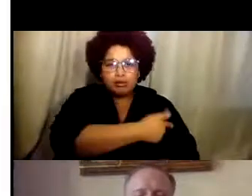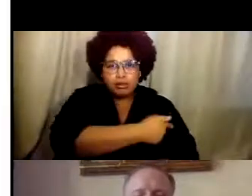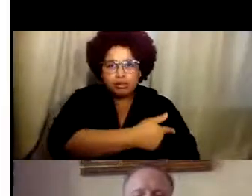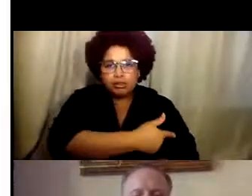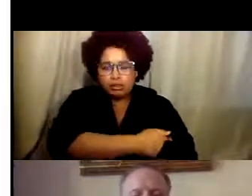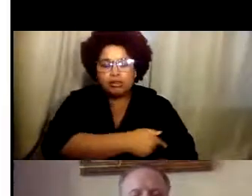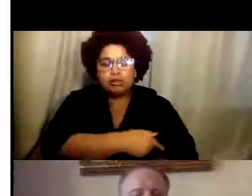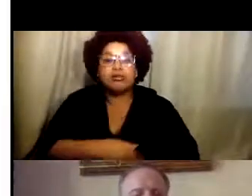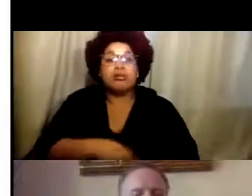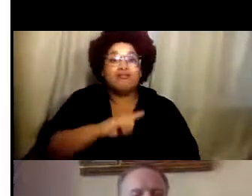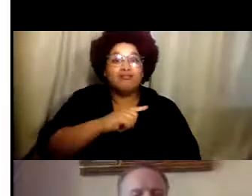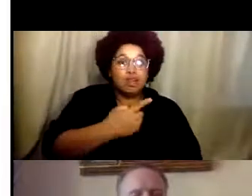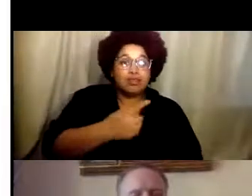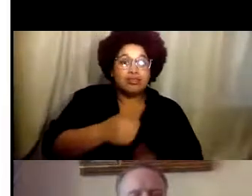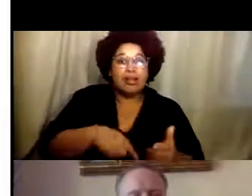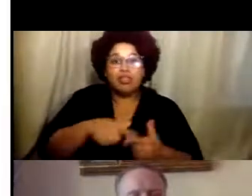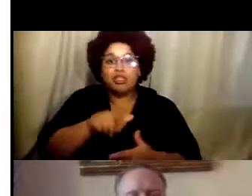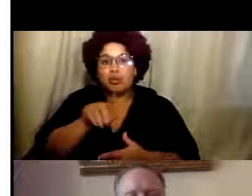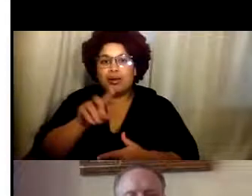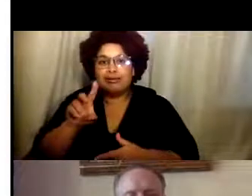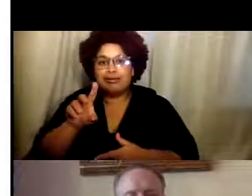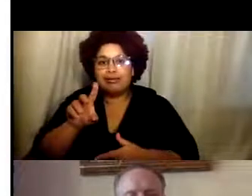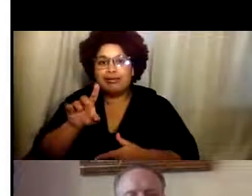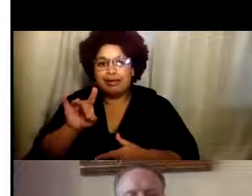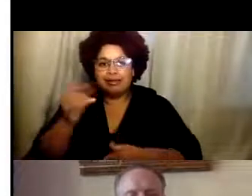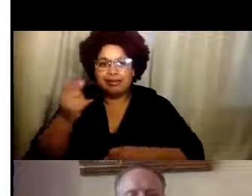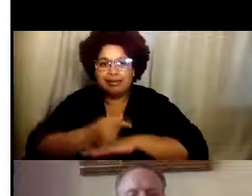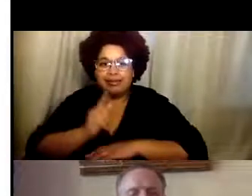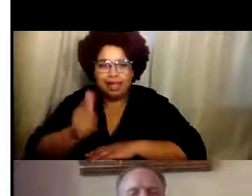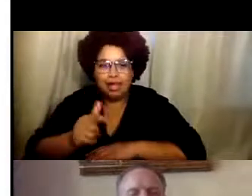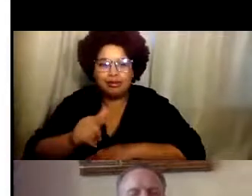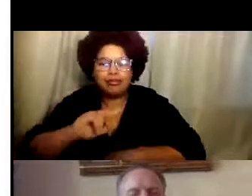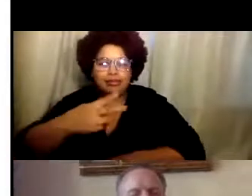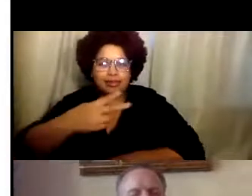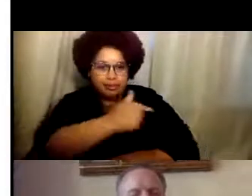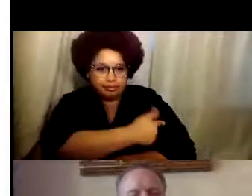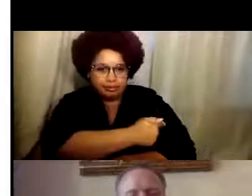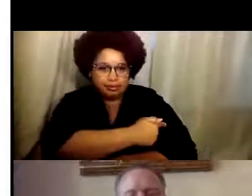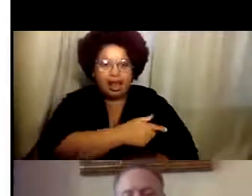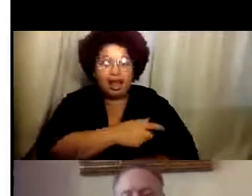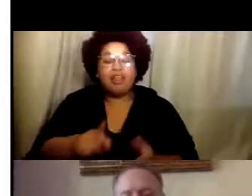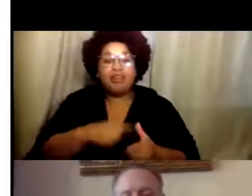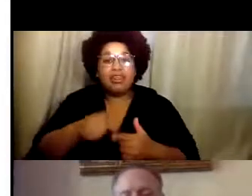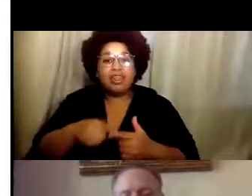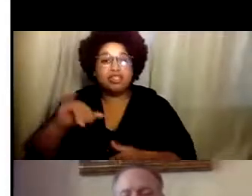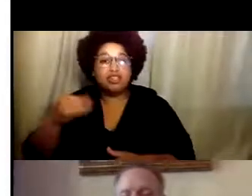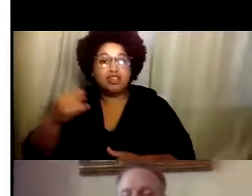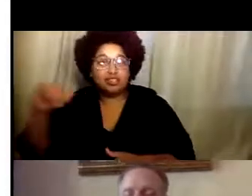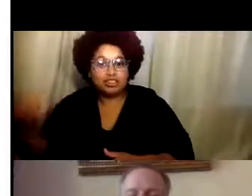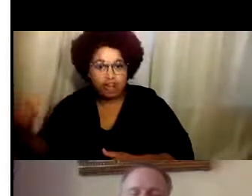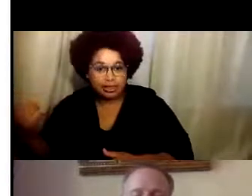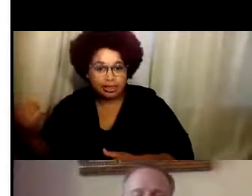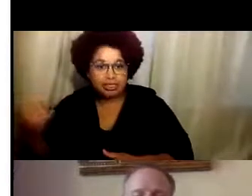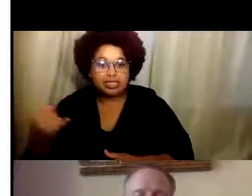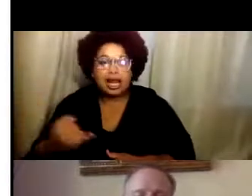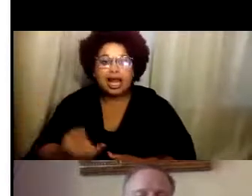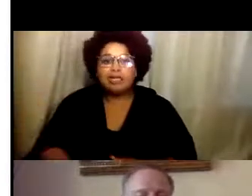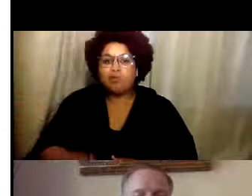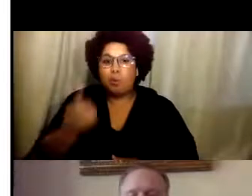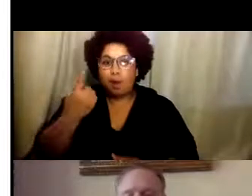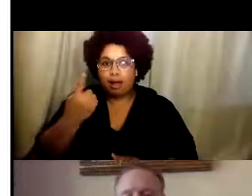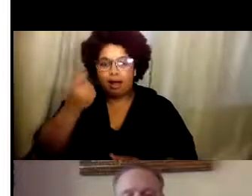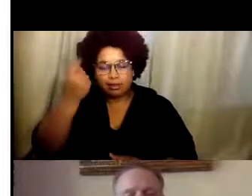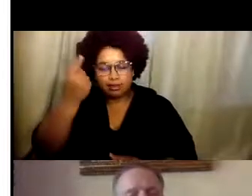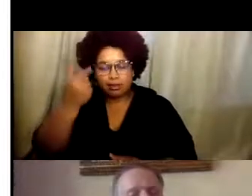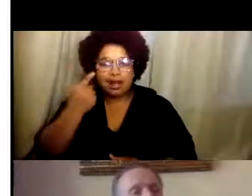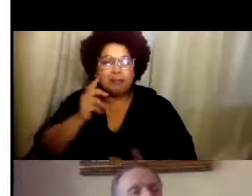apart. And the Johnson & Johnson, which is approved for people 18 years and older and involves just 1 dose. You're